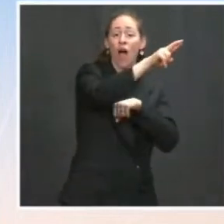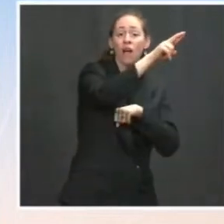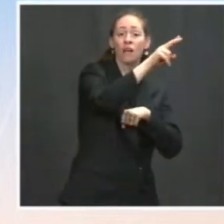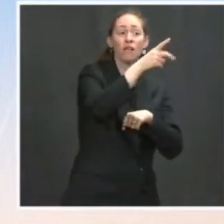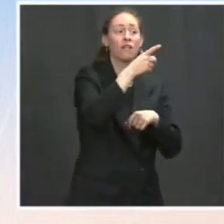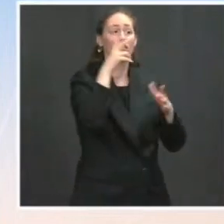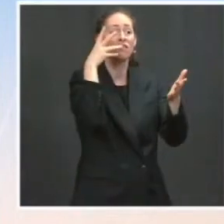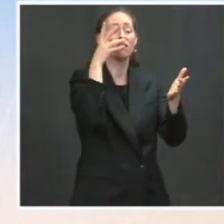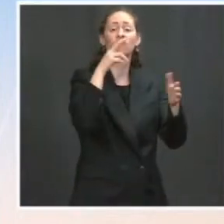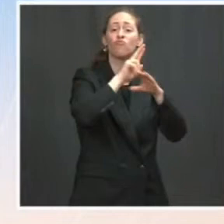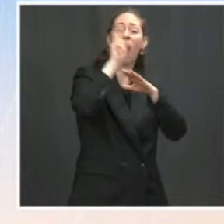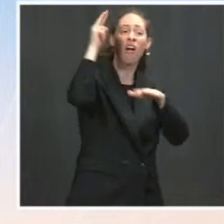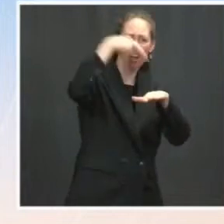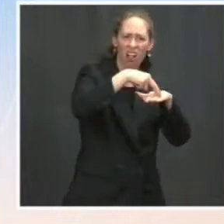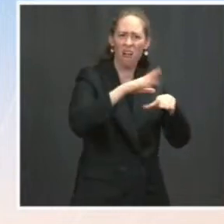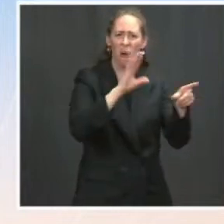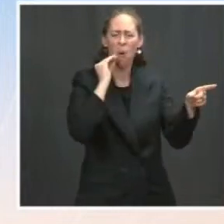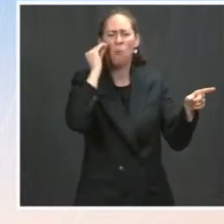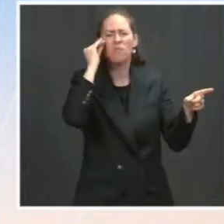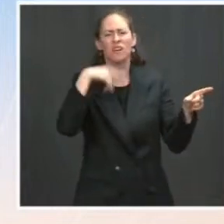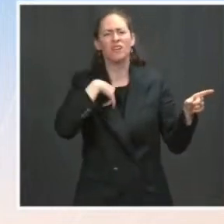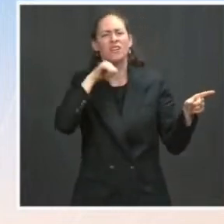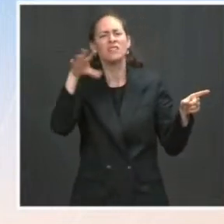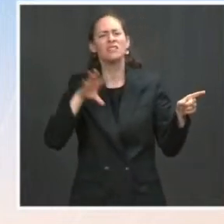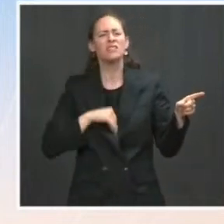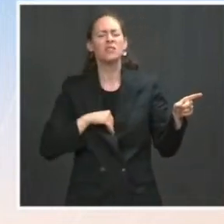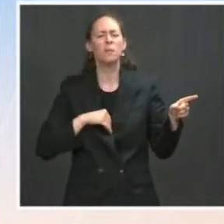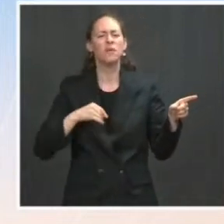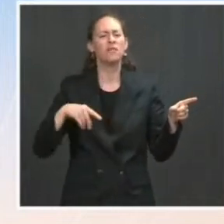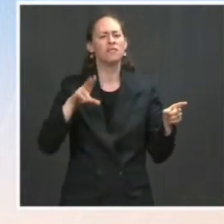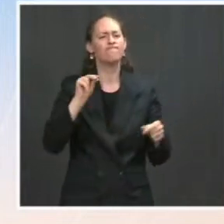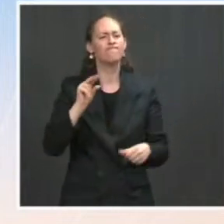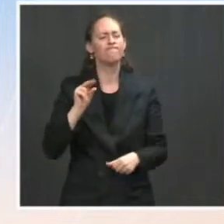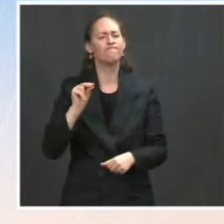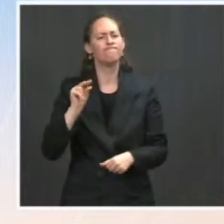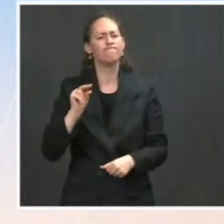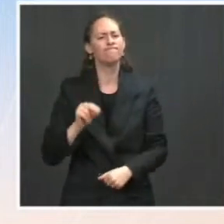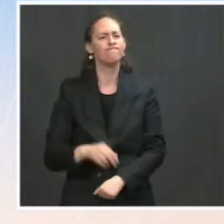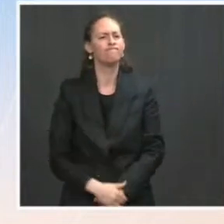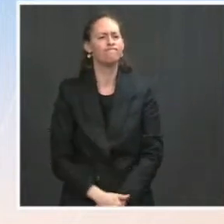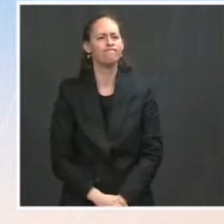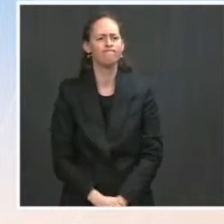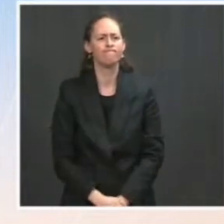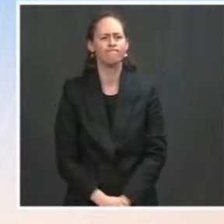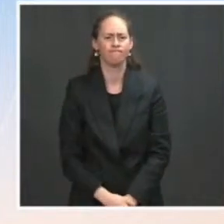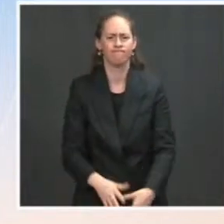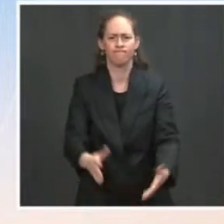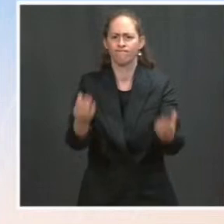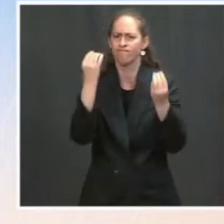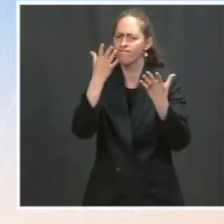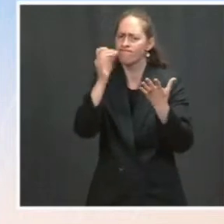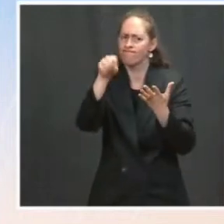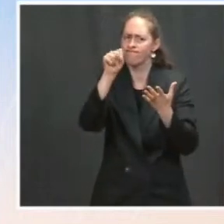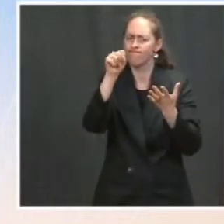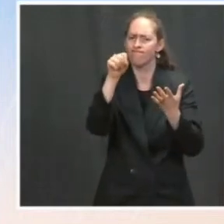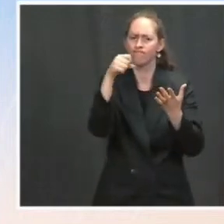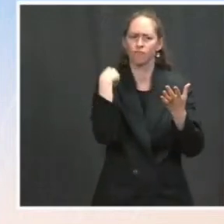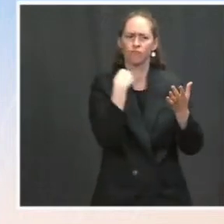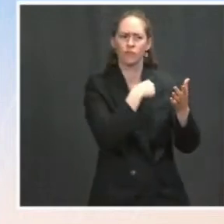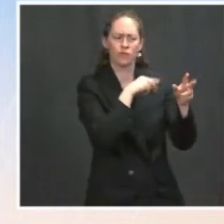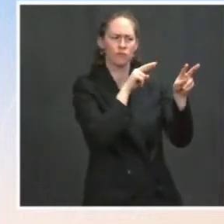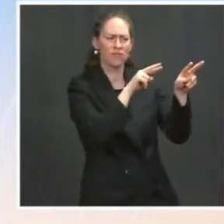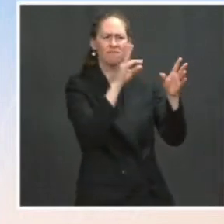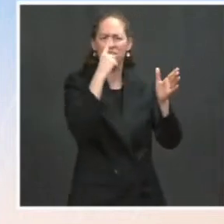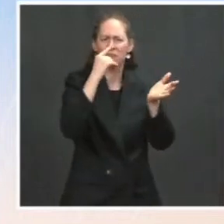Obviously, across government, certainly the president is kept abreast and is watching closely as well. And on your second question, this meeting,